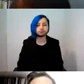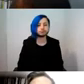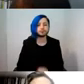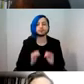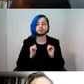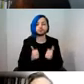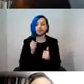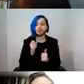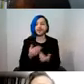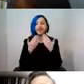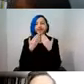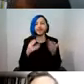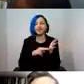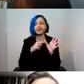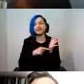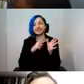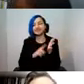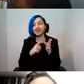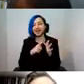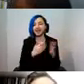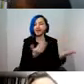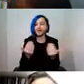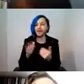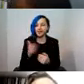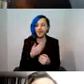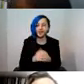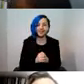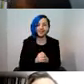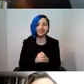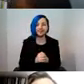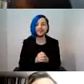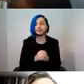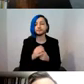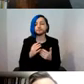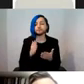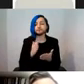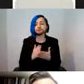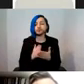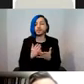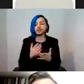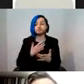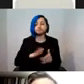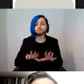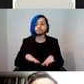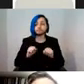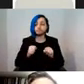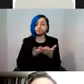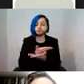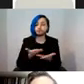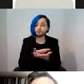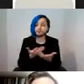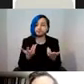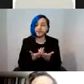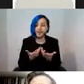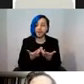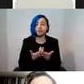Okay, thanks very much, Natalie, and welcome, everyone. I just wanted to begin our discussions for today just by